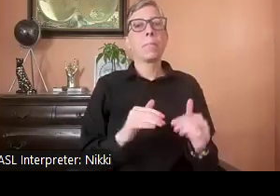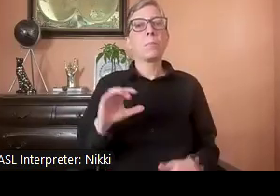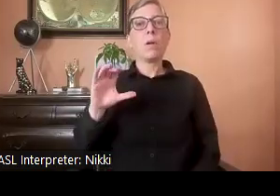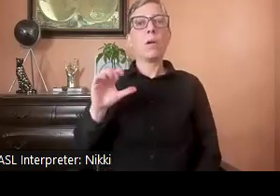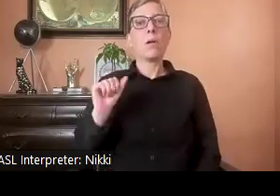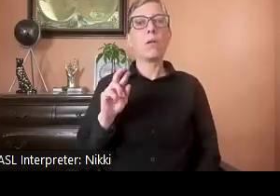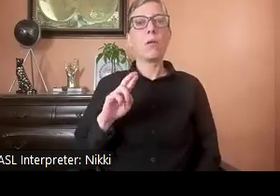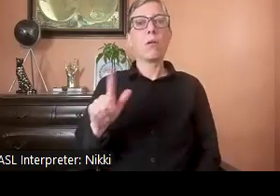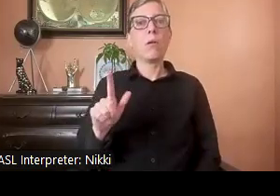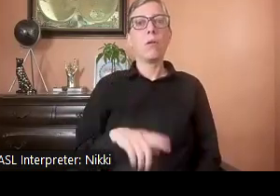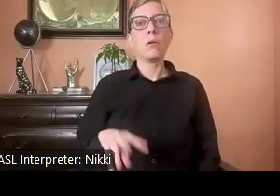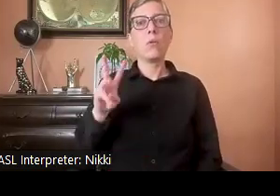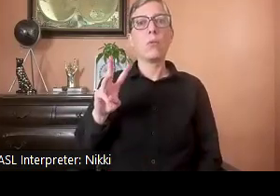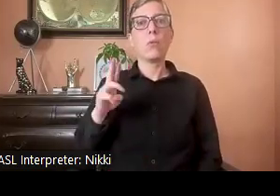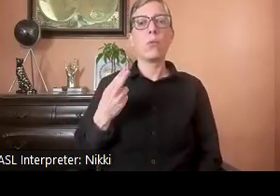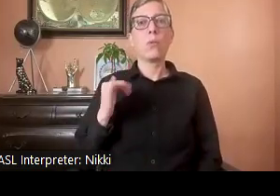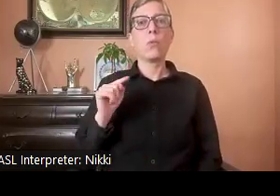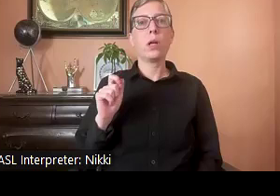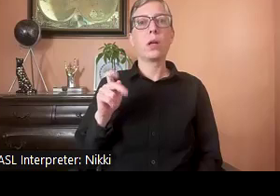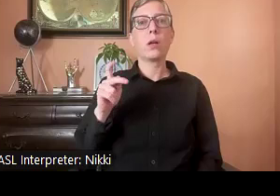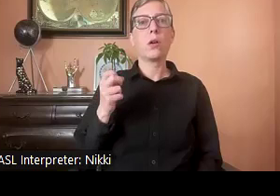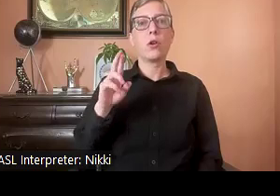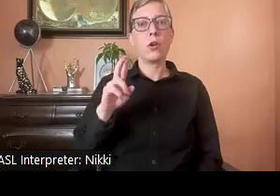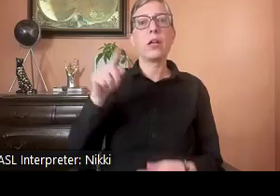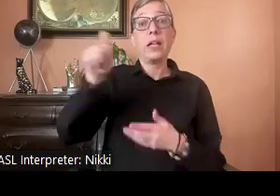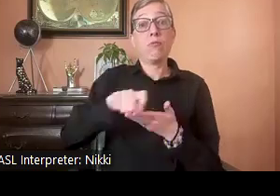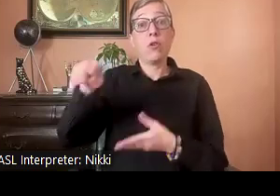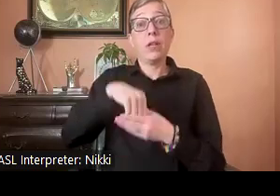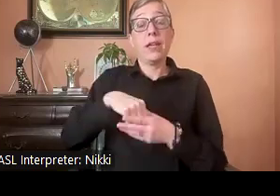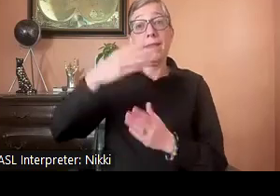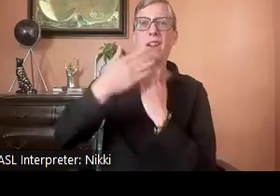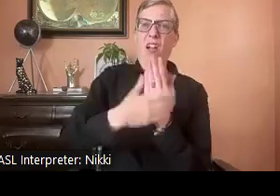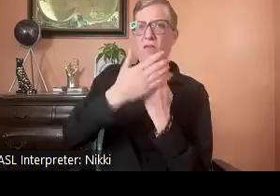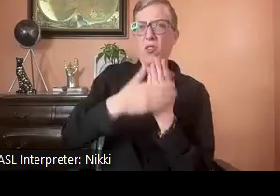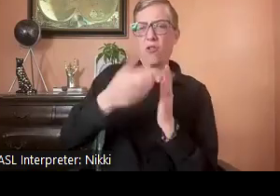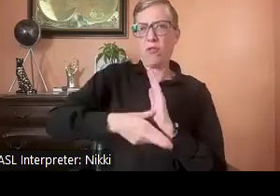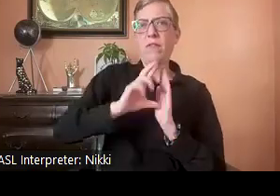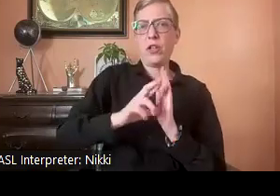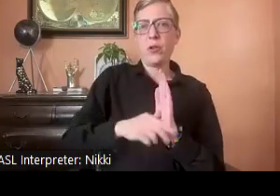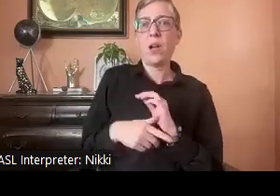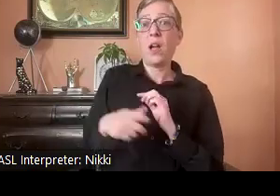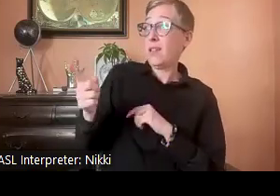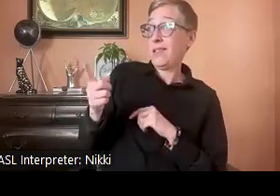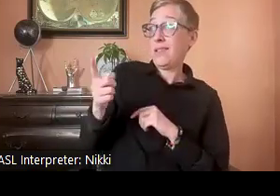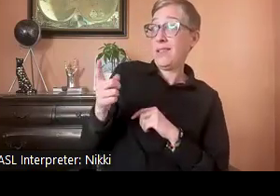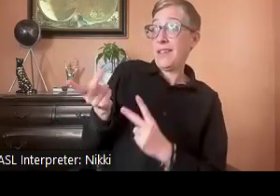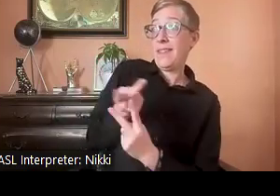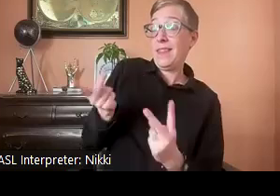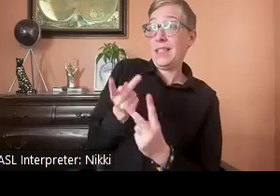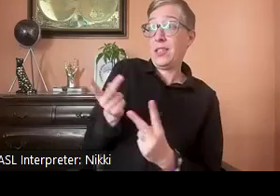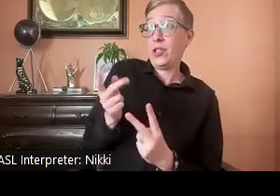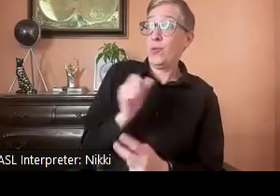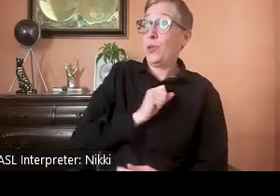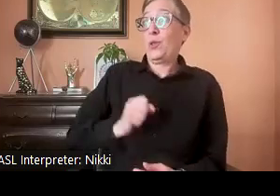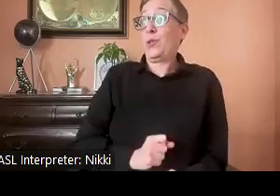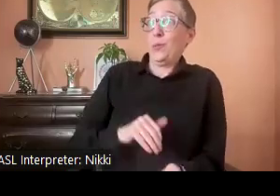family therapist and psychiatrist, he wrote in the cover review that these two super docs may start a whirlwind. They